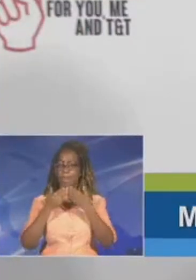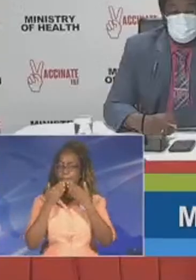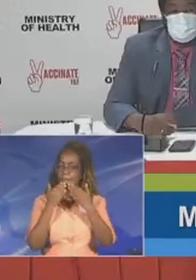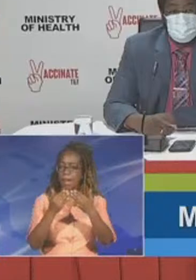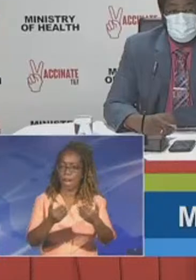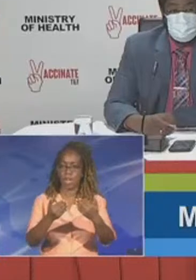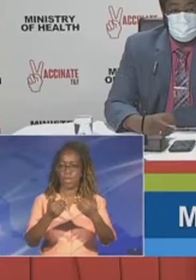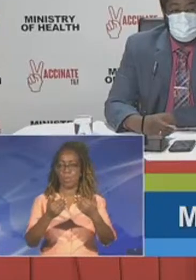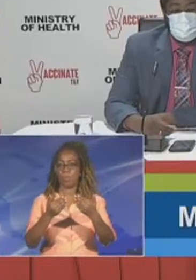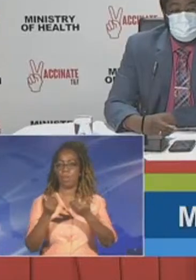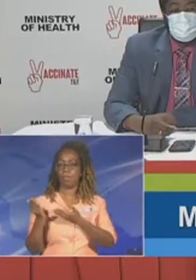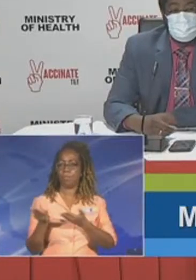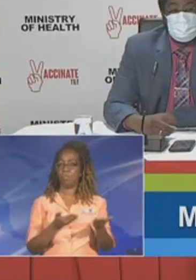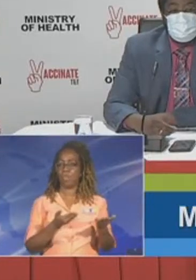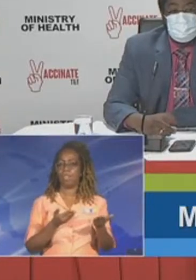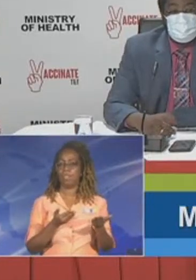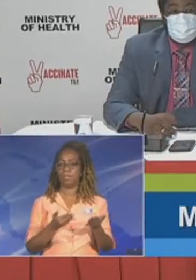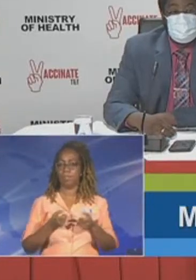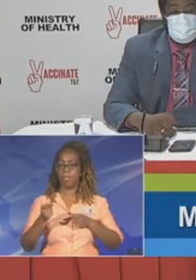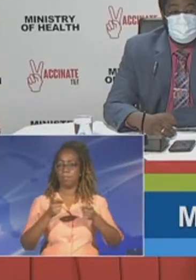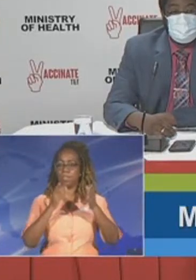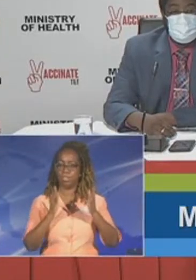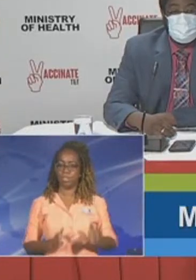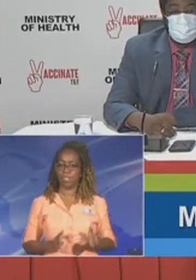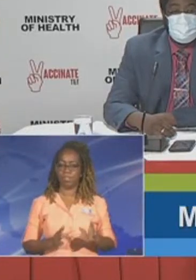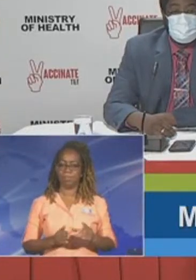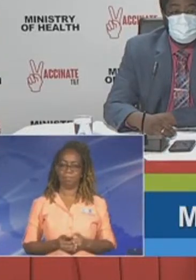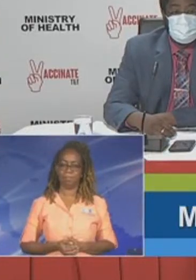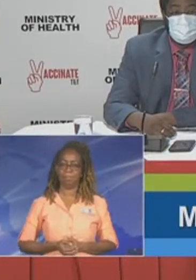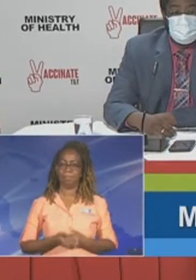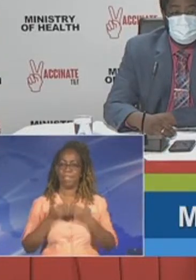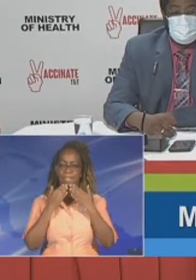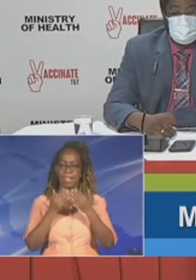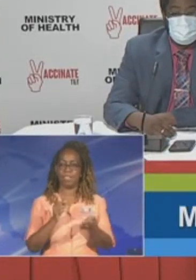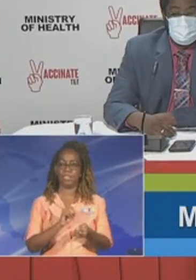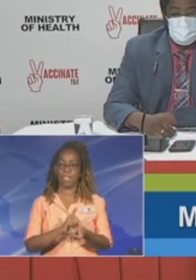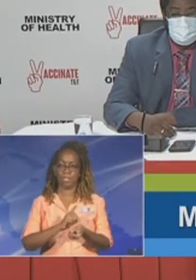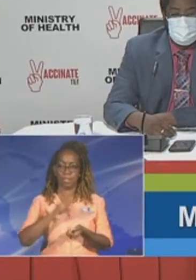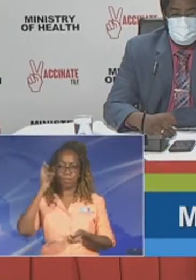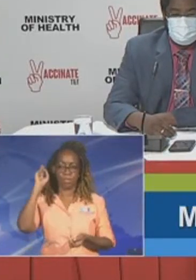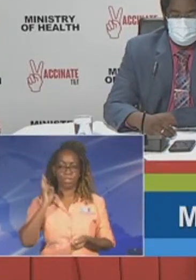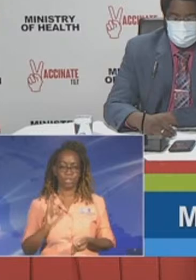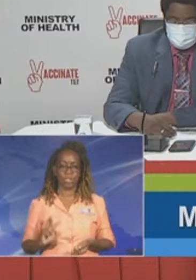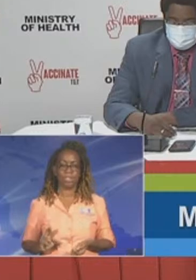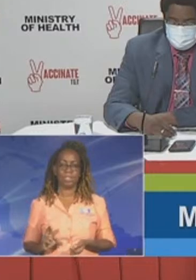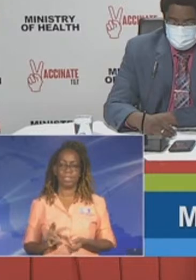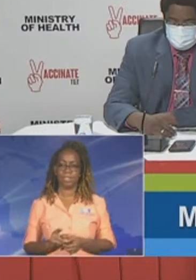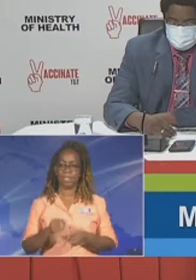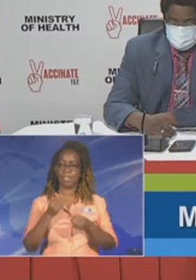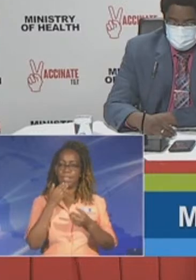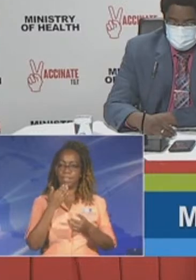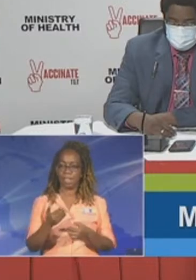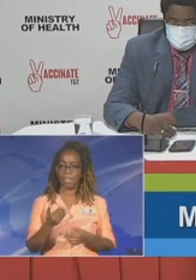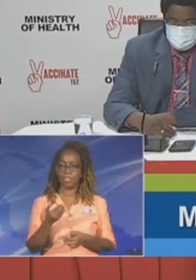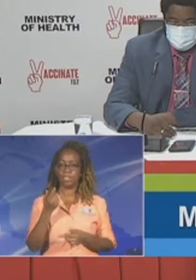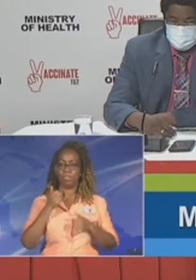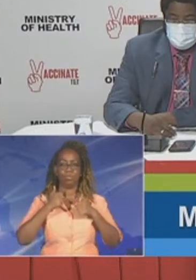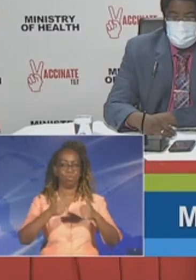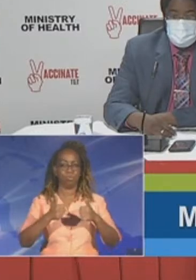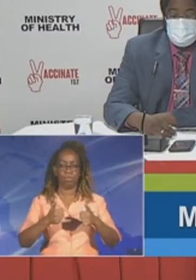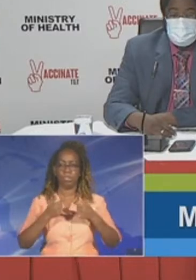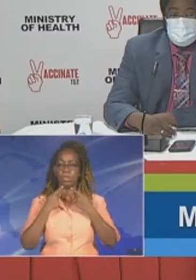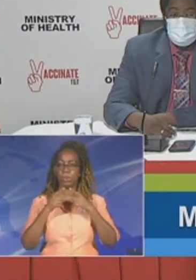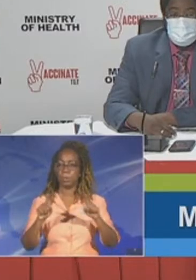I hand over to Candice. Thank you very much, Dr. Richards, for that quite positive information, but also the